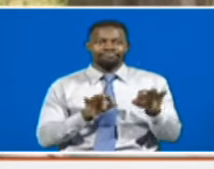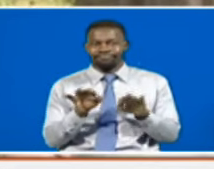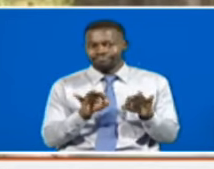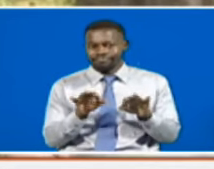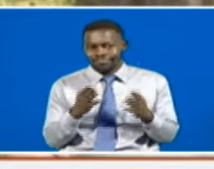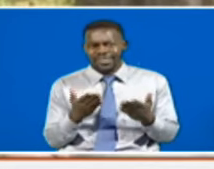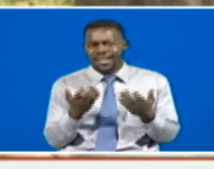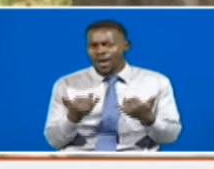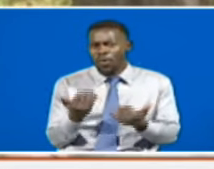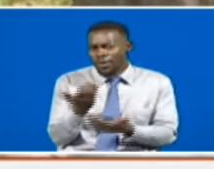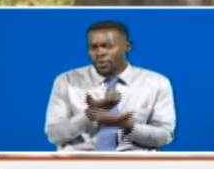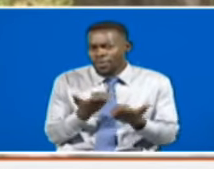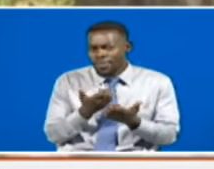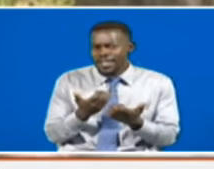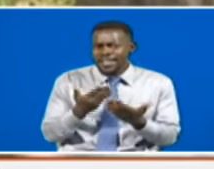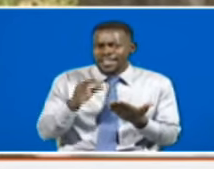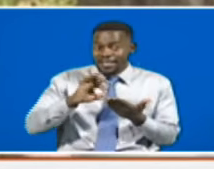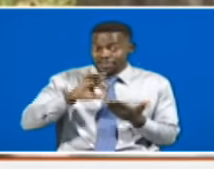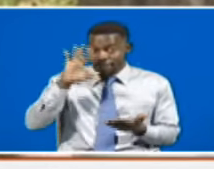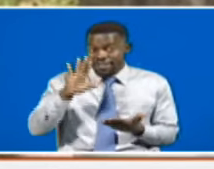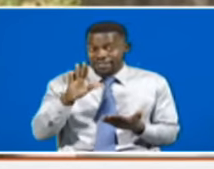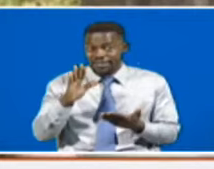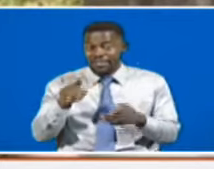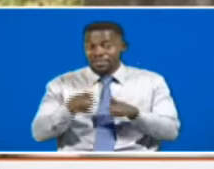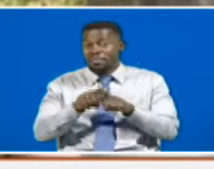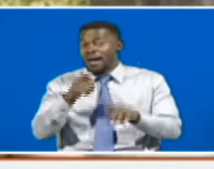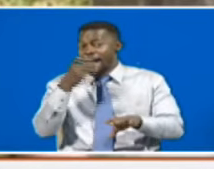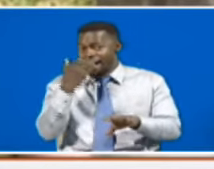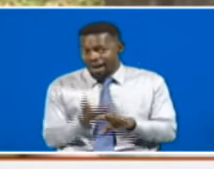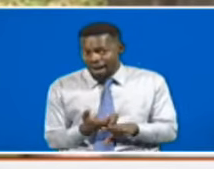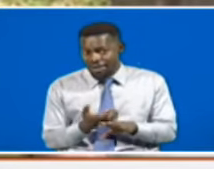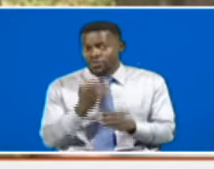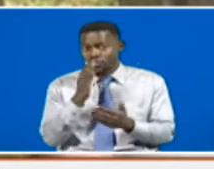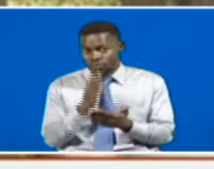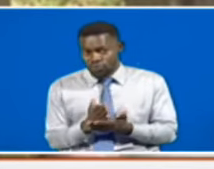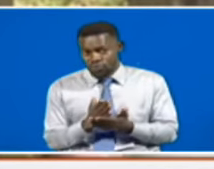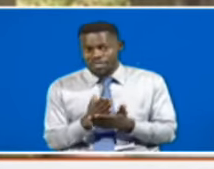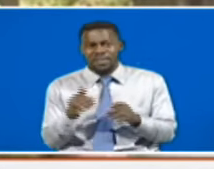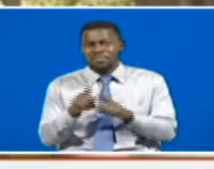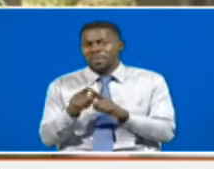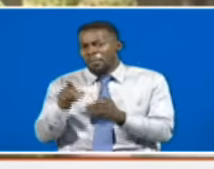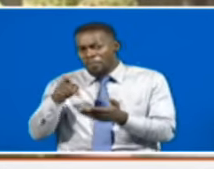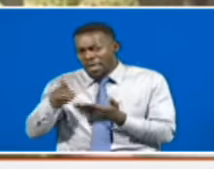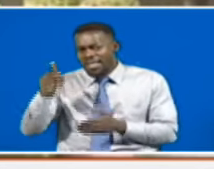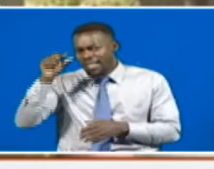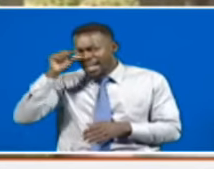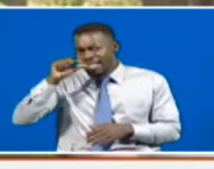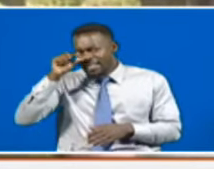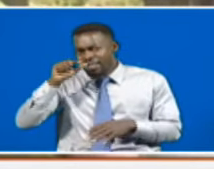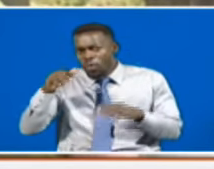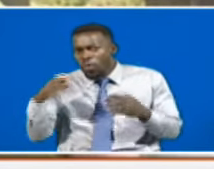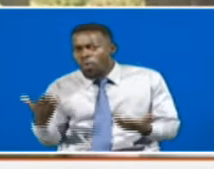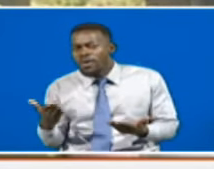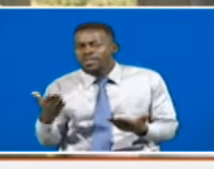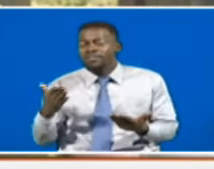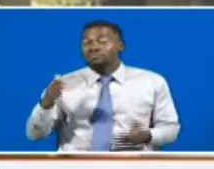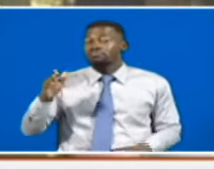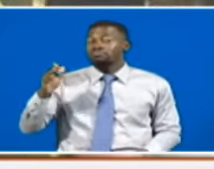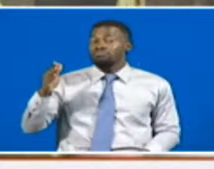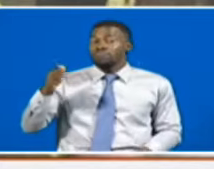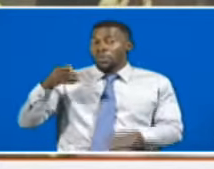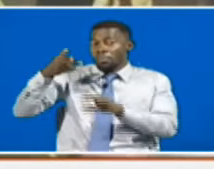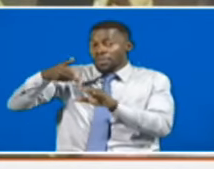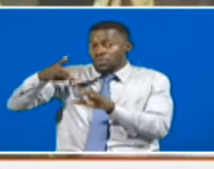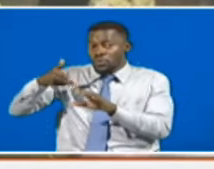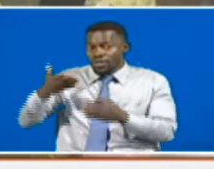imeenda sana, watu wanafinyika sana na nini na mambo ya kununua mafuta, tukafikiria na